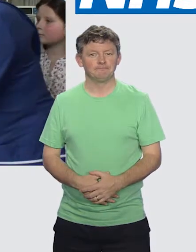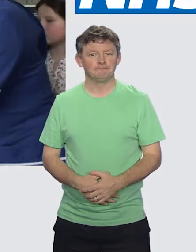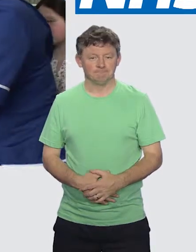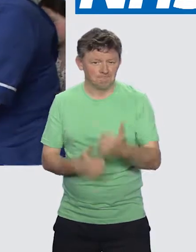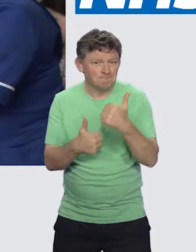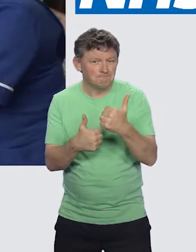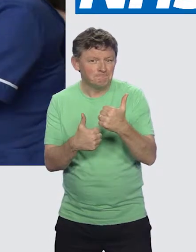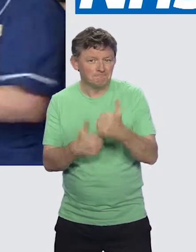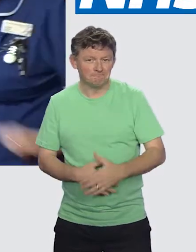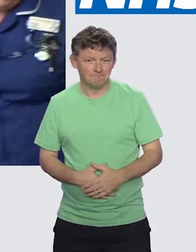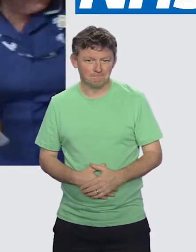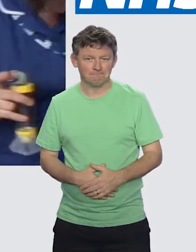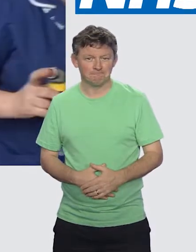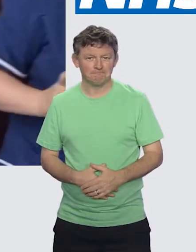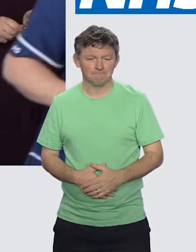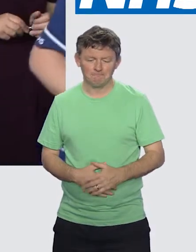Well done.